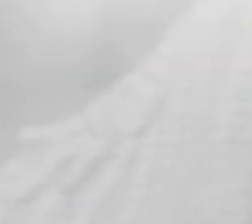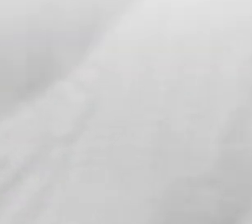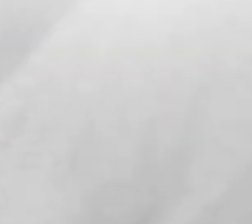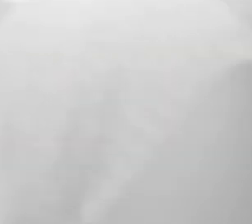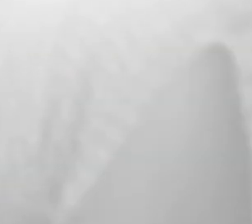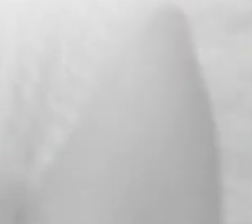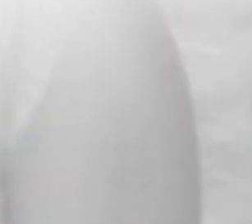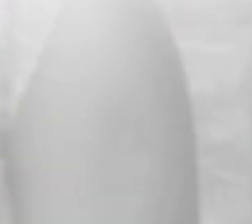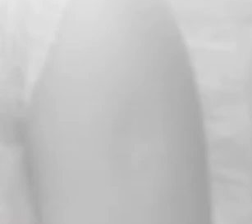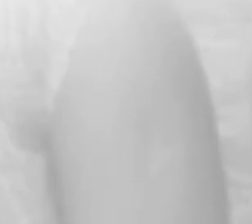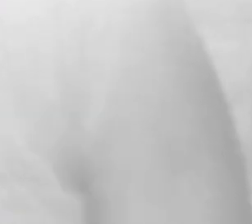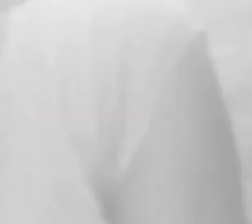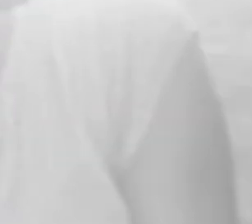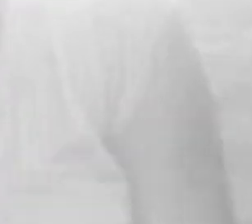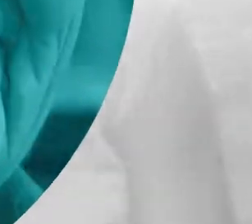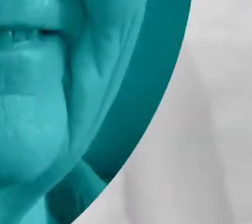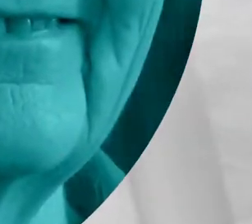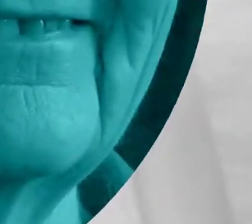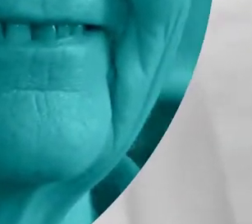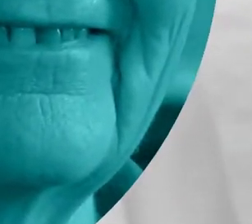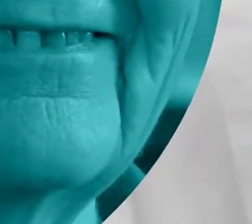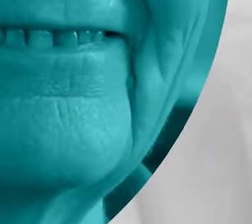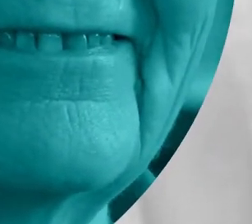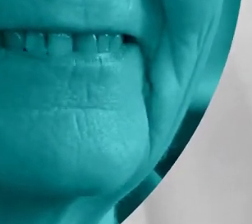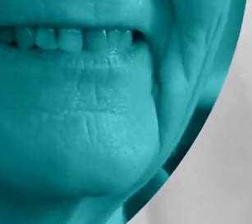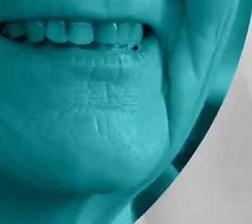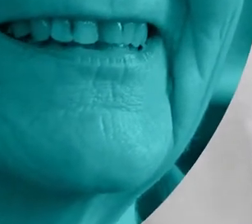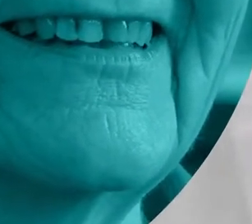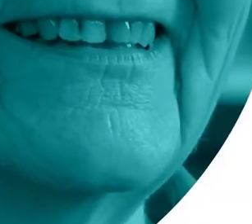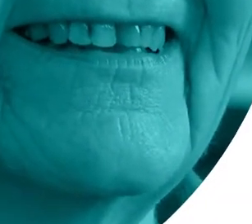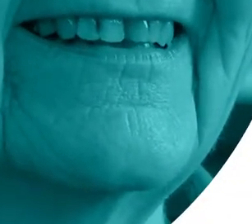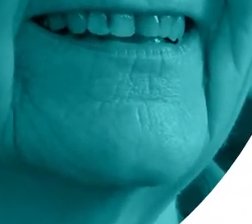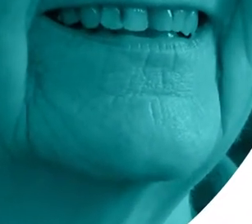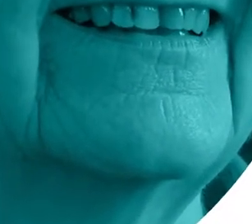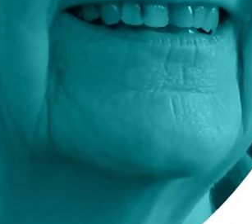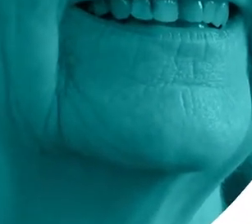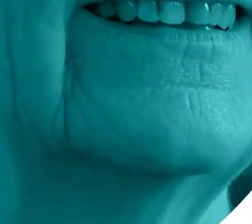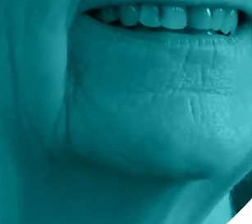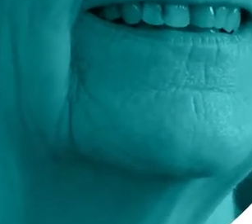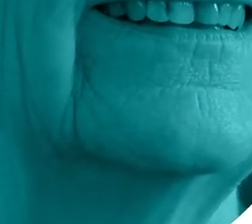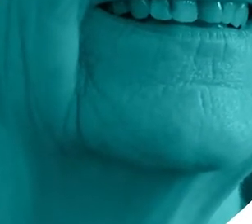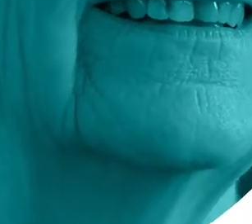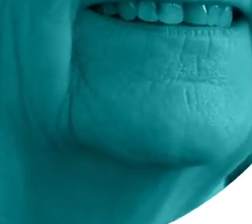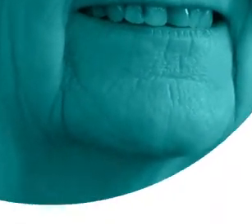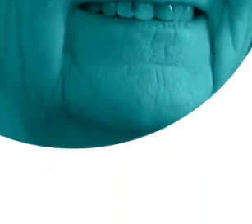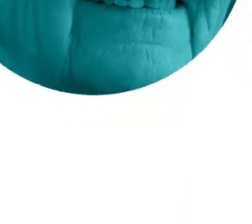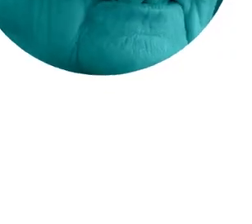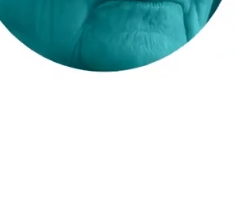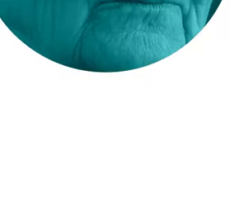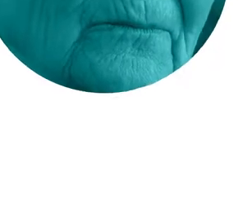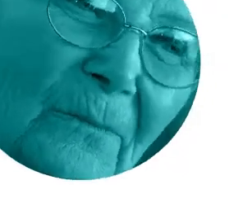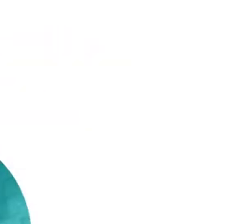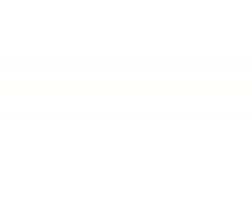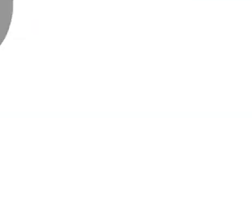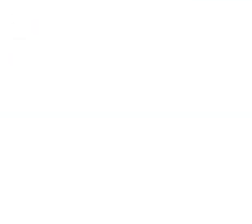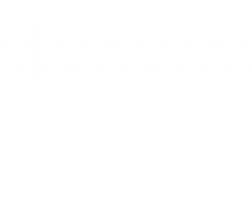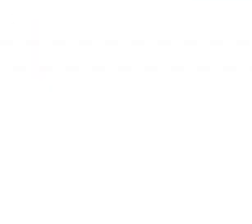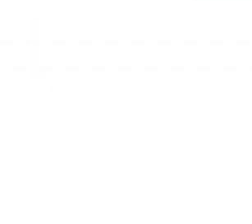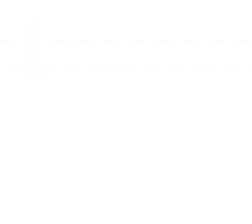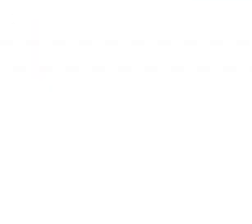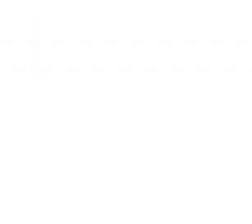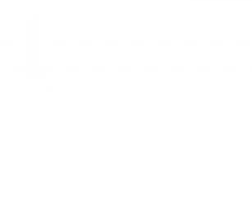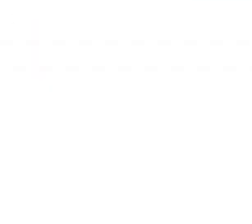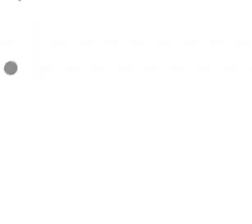a piece of my soul. Oh, don't you need half my tangerine?